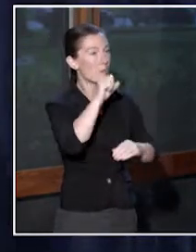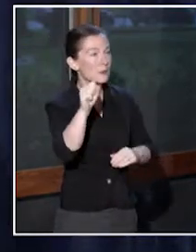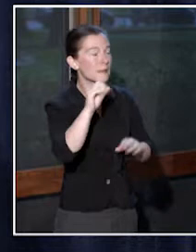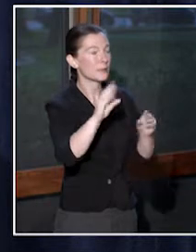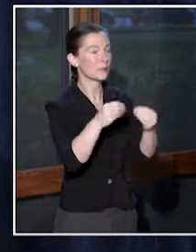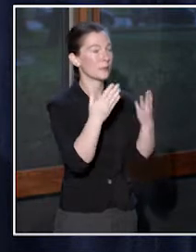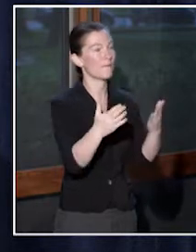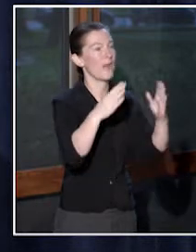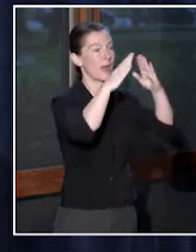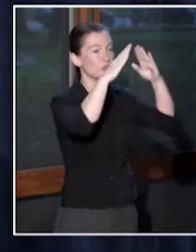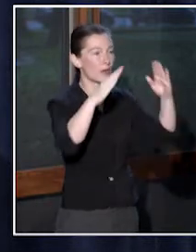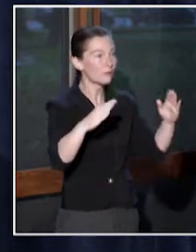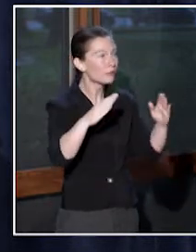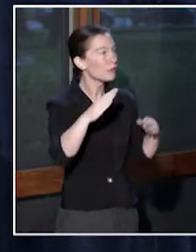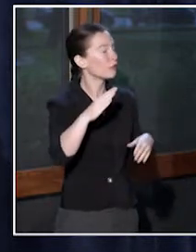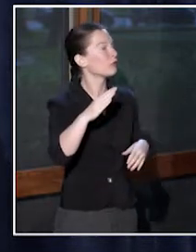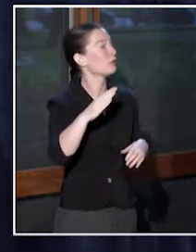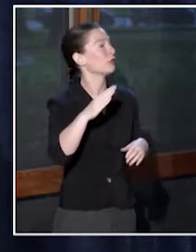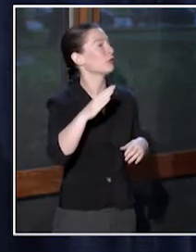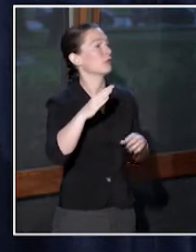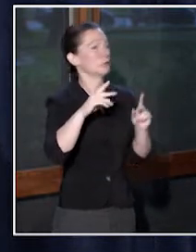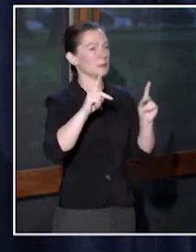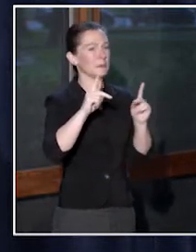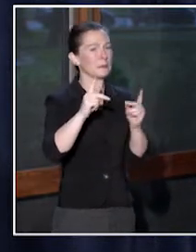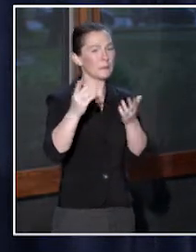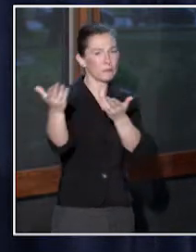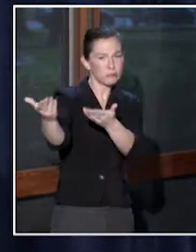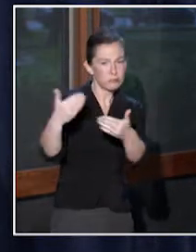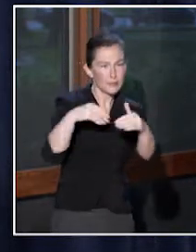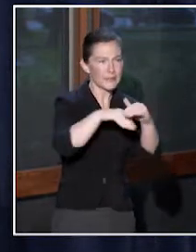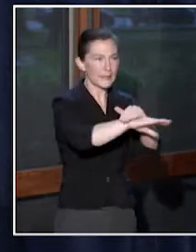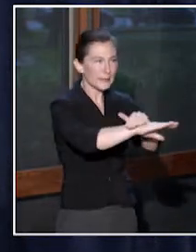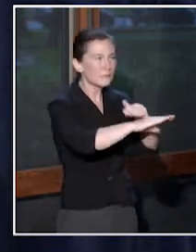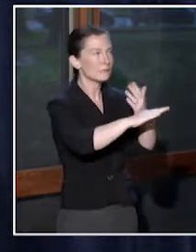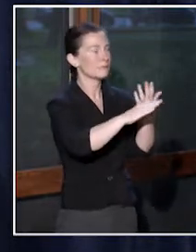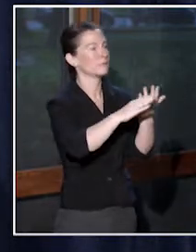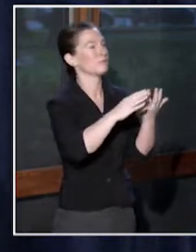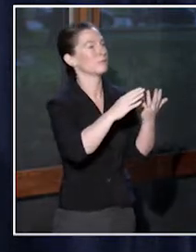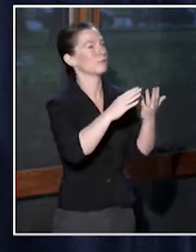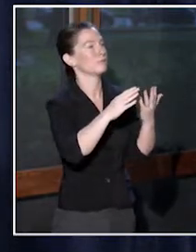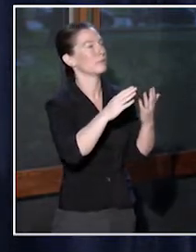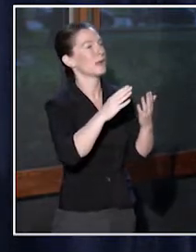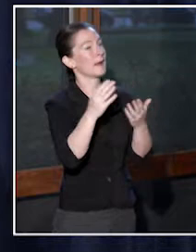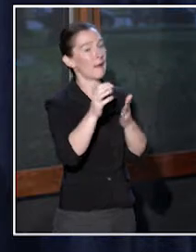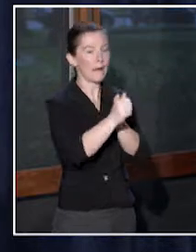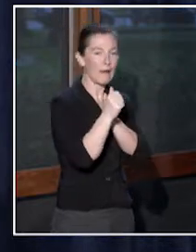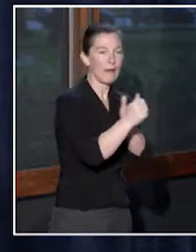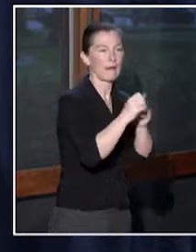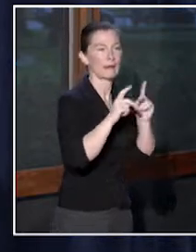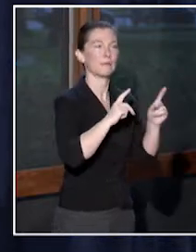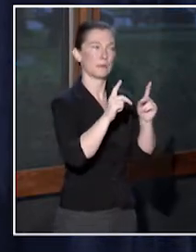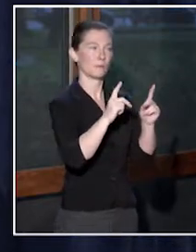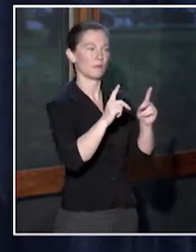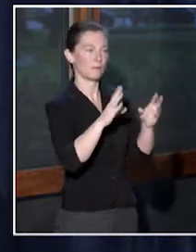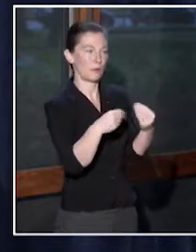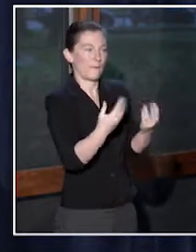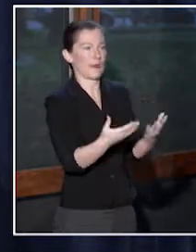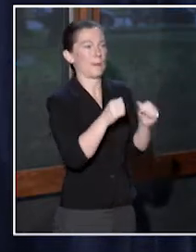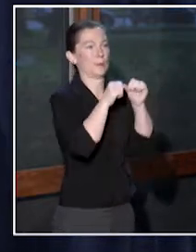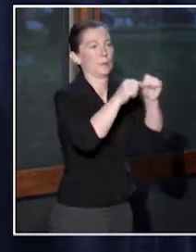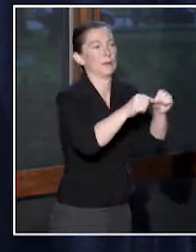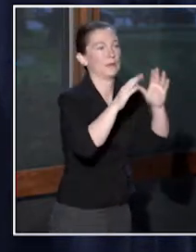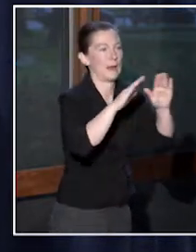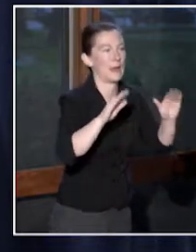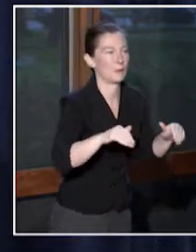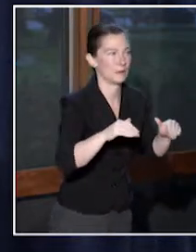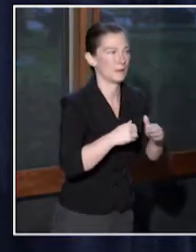in the elements, and most importantly, guiding people into permanent housing and getting them the help they need